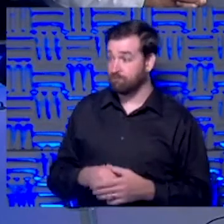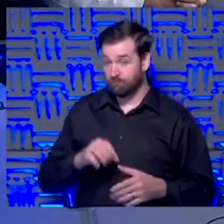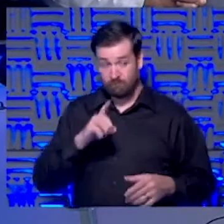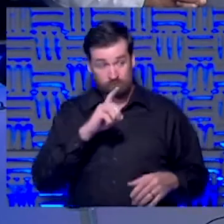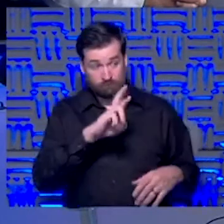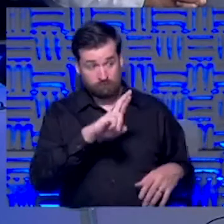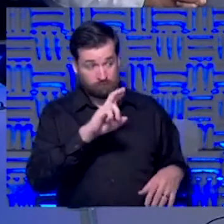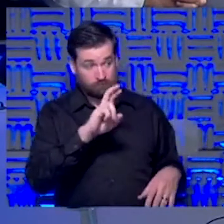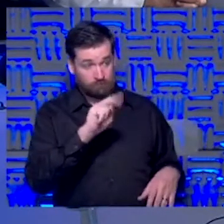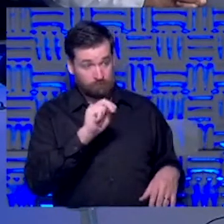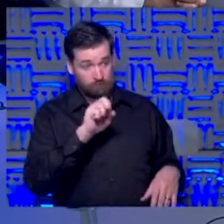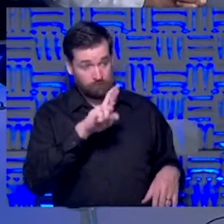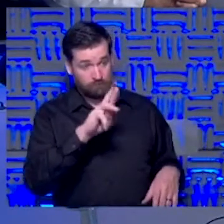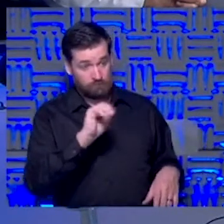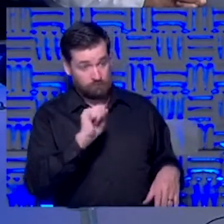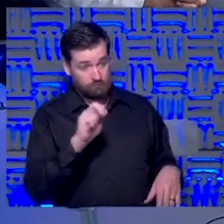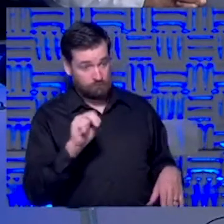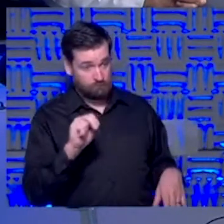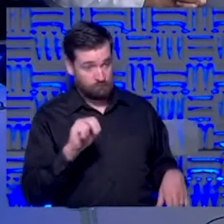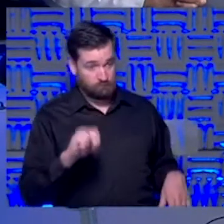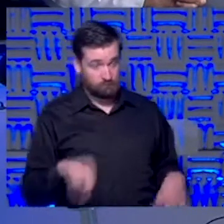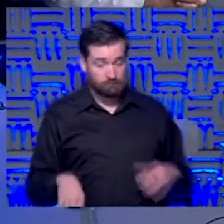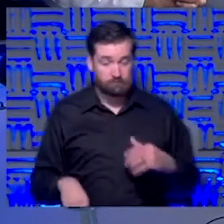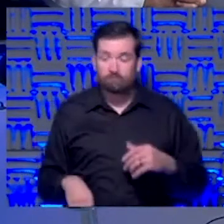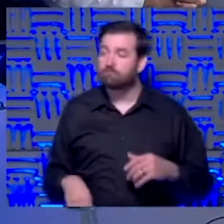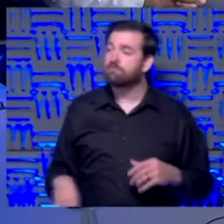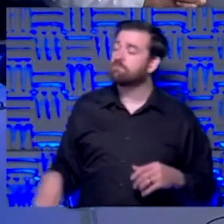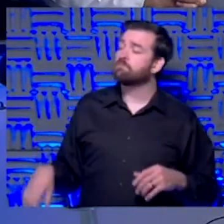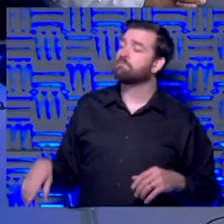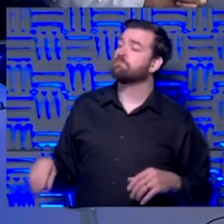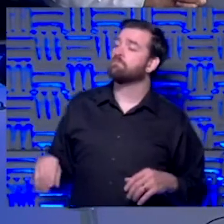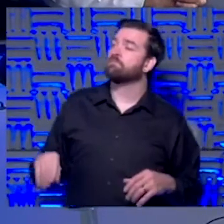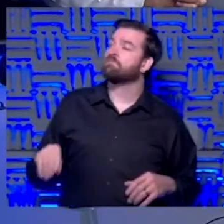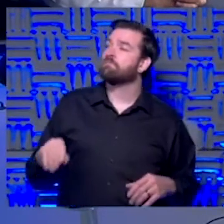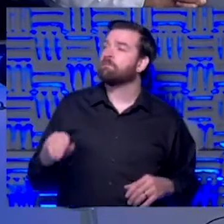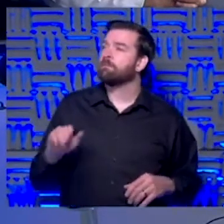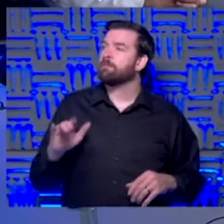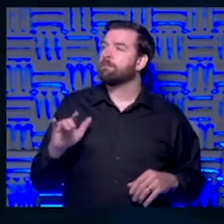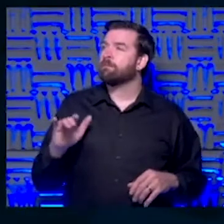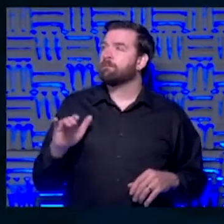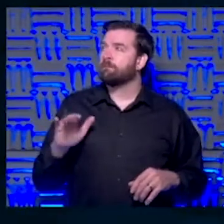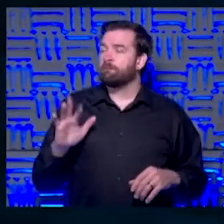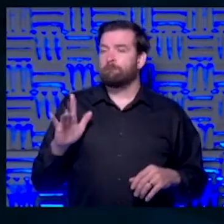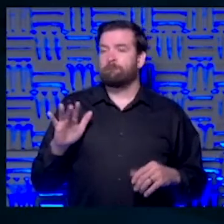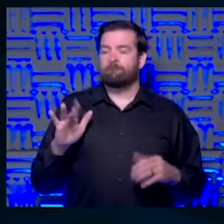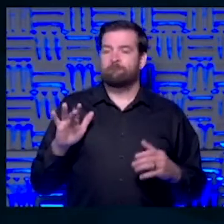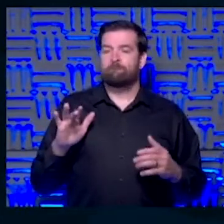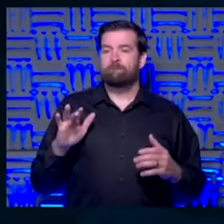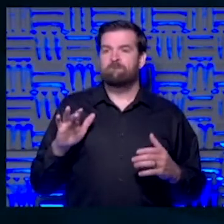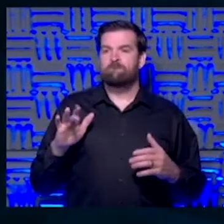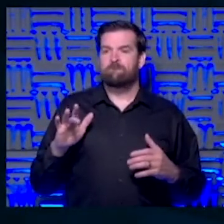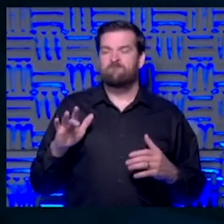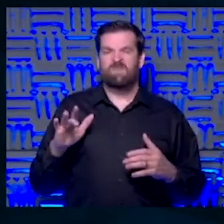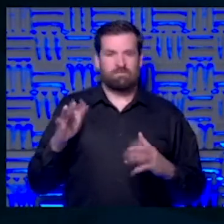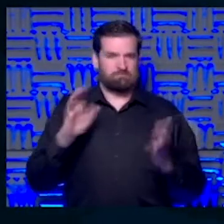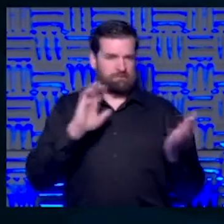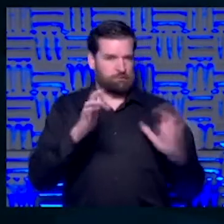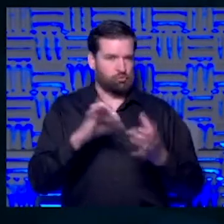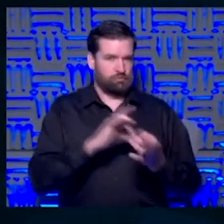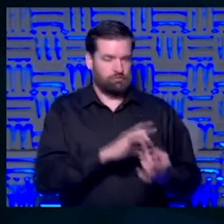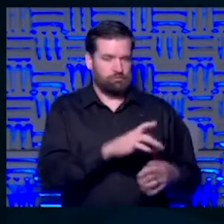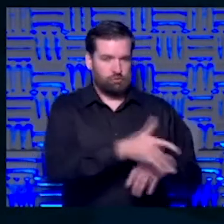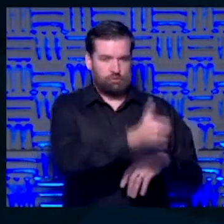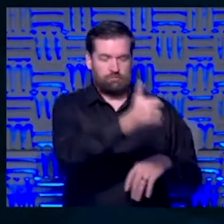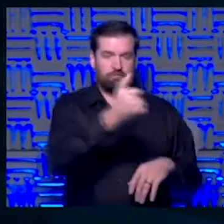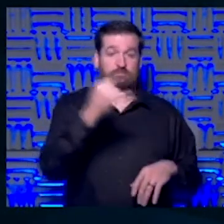Norman? Yeah, I think it's a subset of the earlier one, which is if we pull it